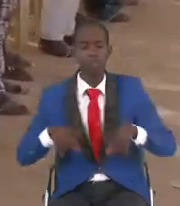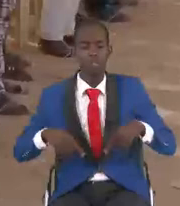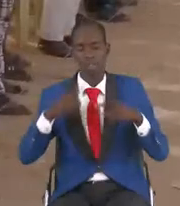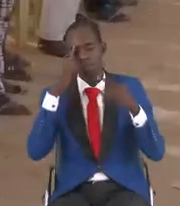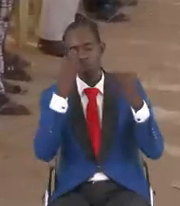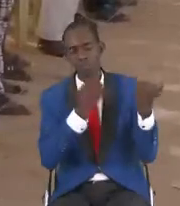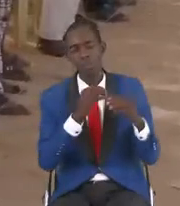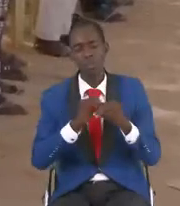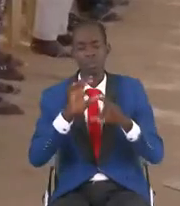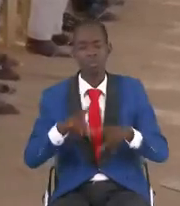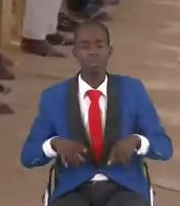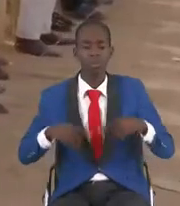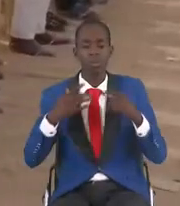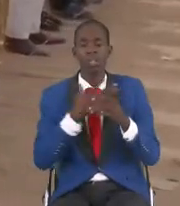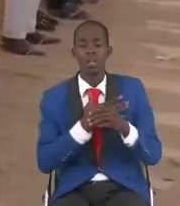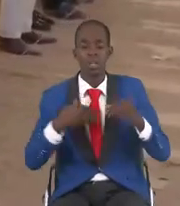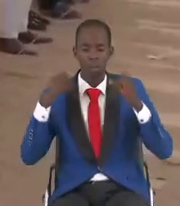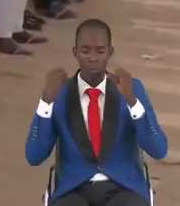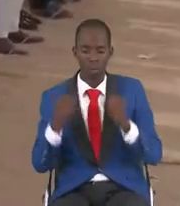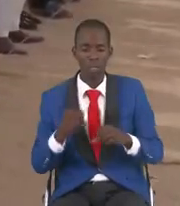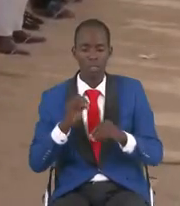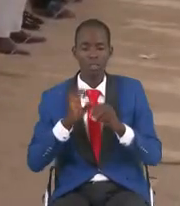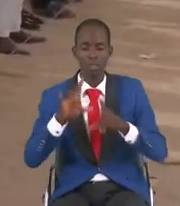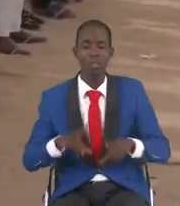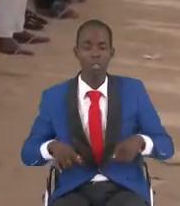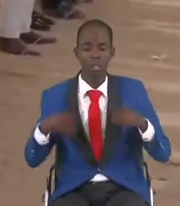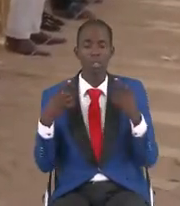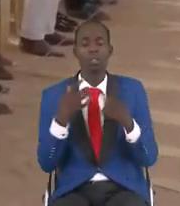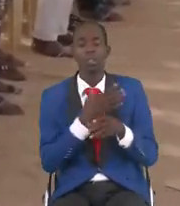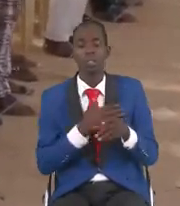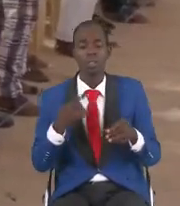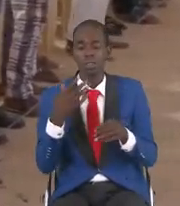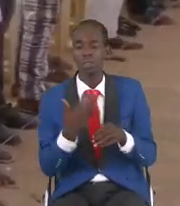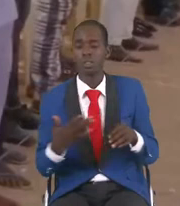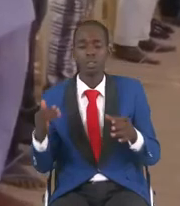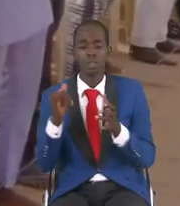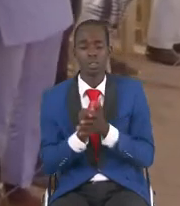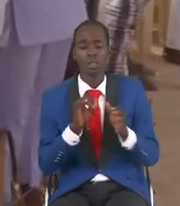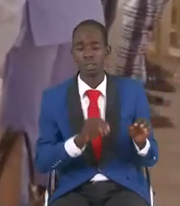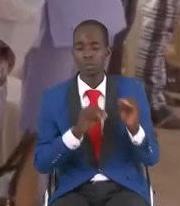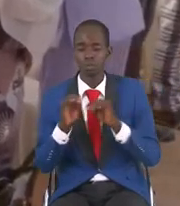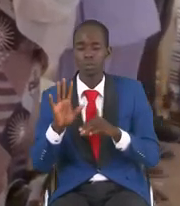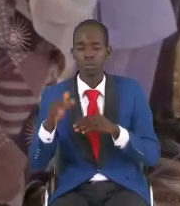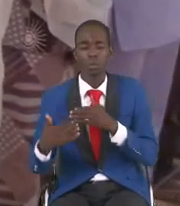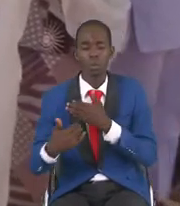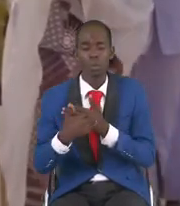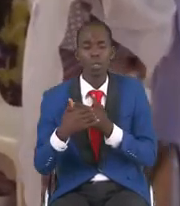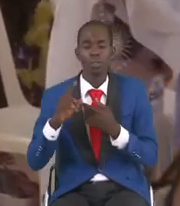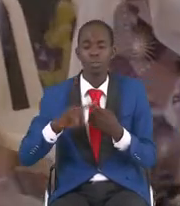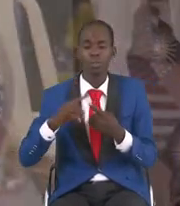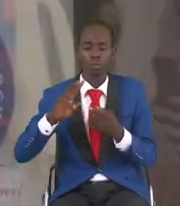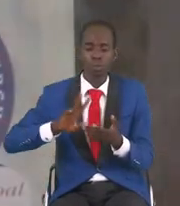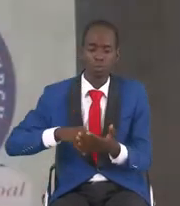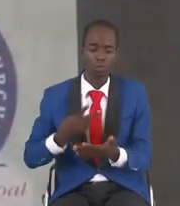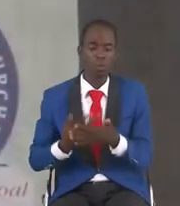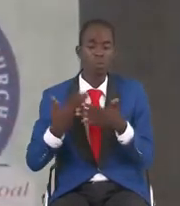your life. Amen. And power in your life. Amen. And the things that put your back to the wall before, those things